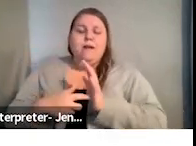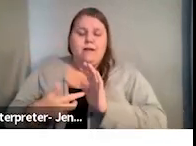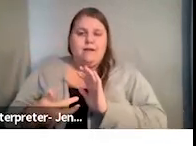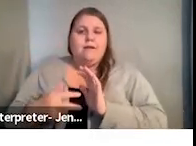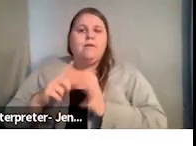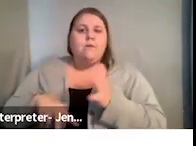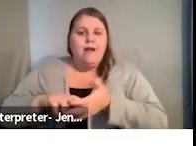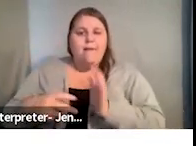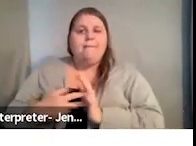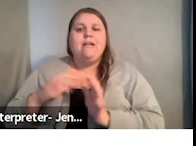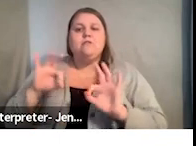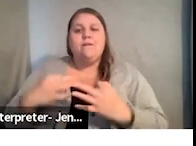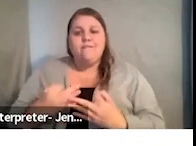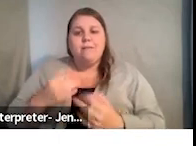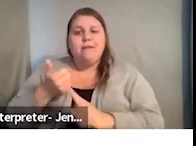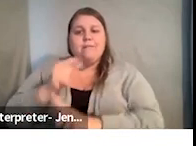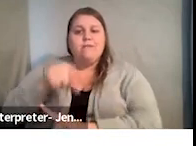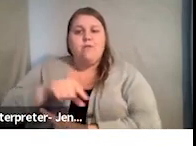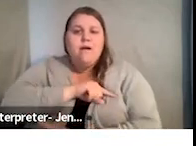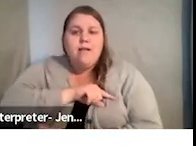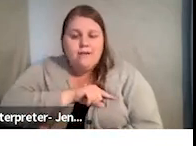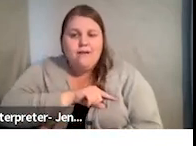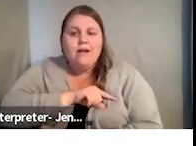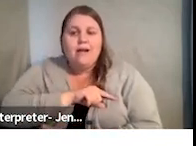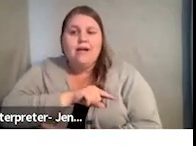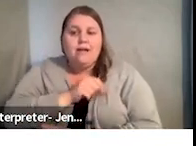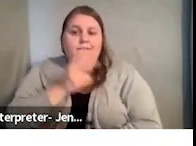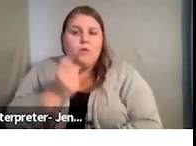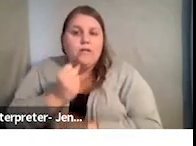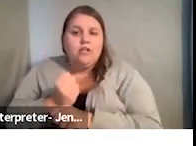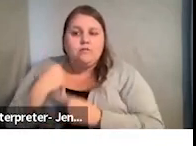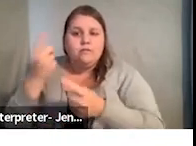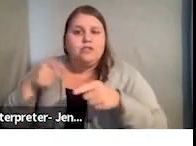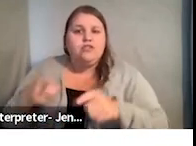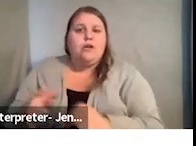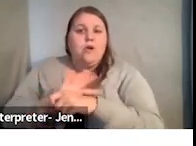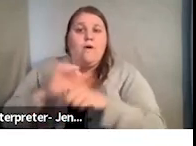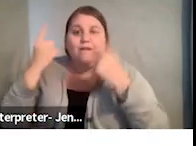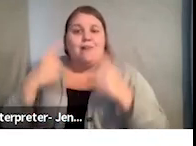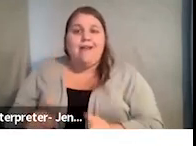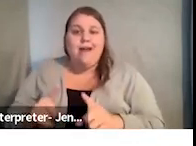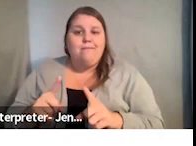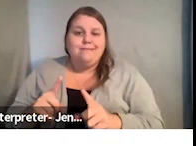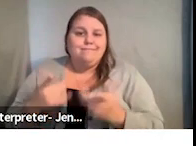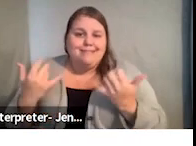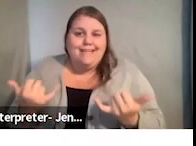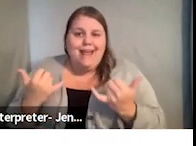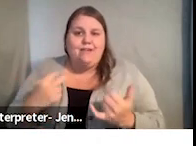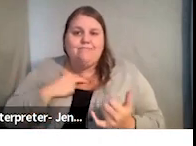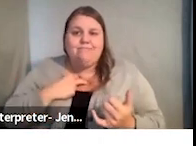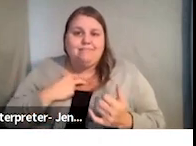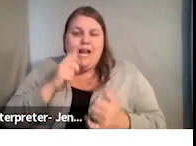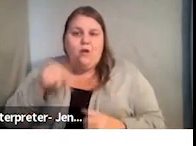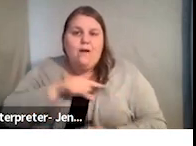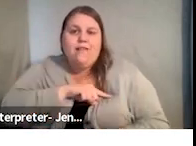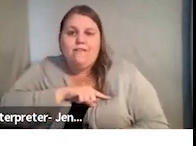about. Family had qualified in the last couple of years during COVID, and then now the child does not